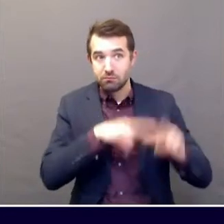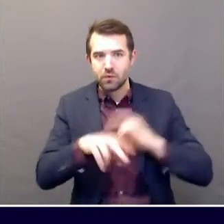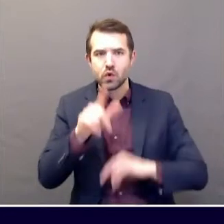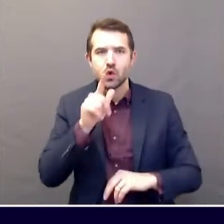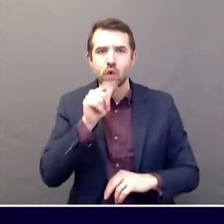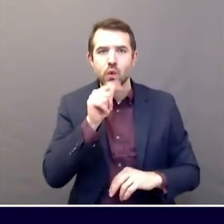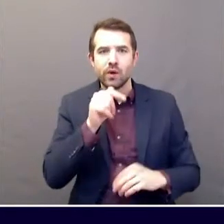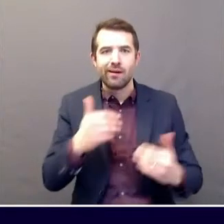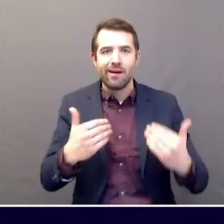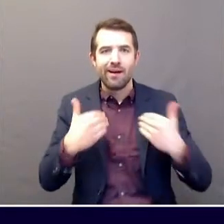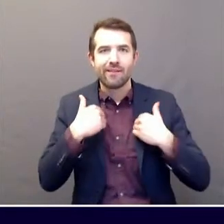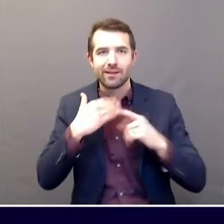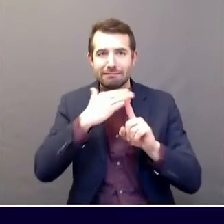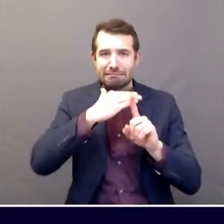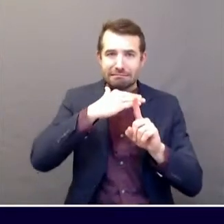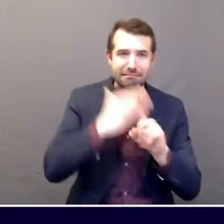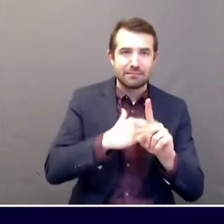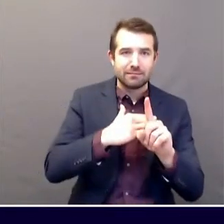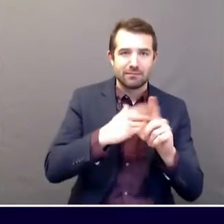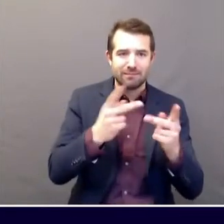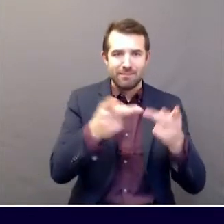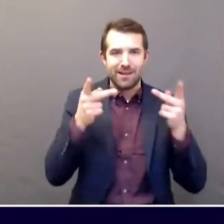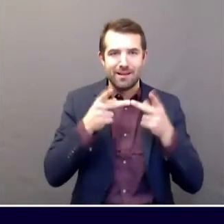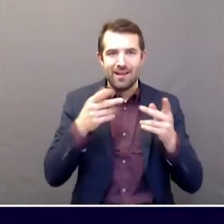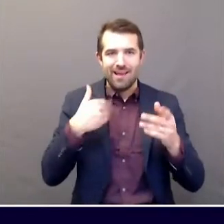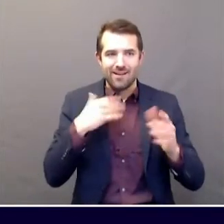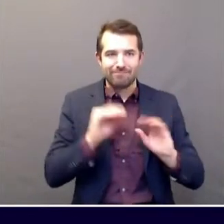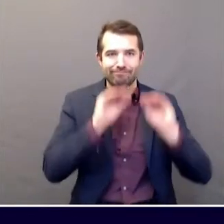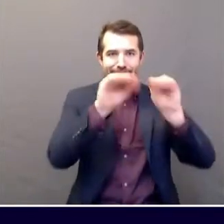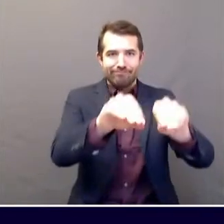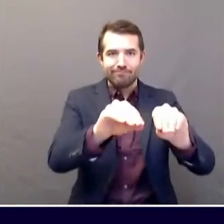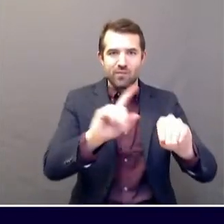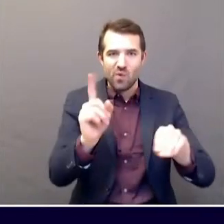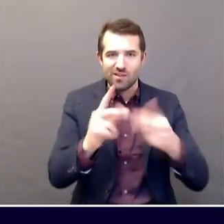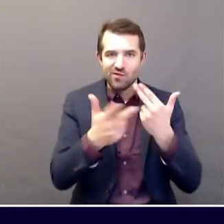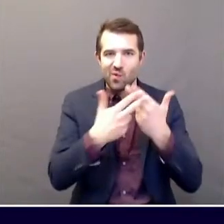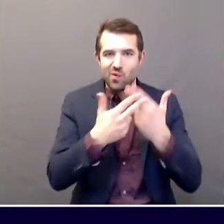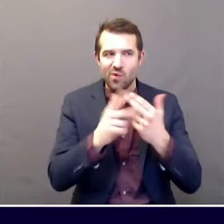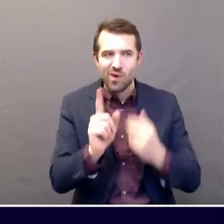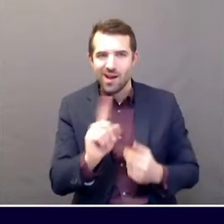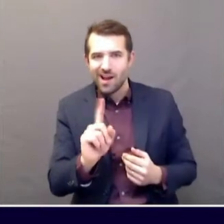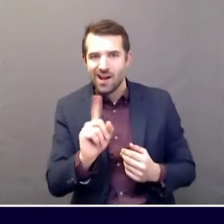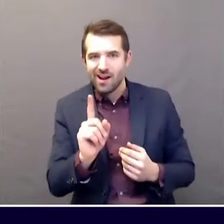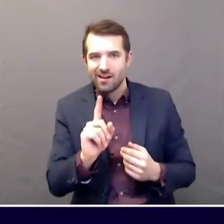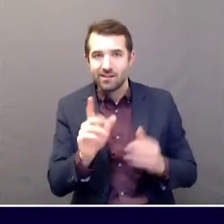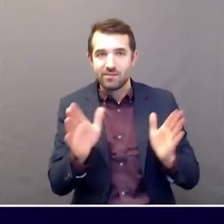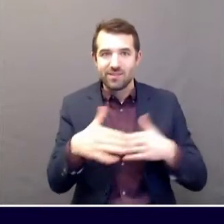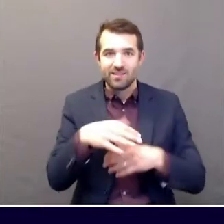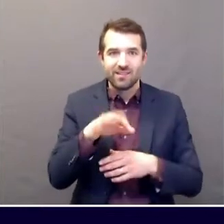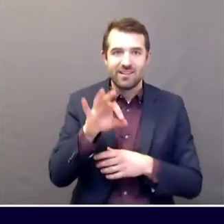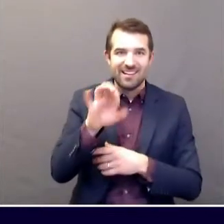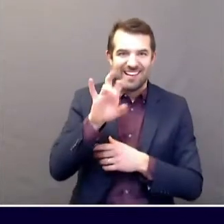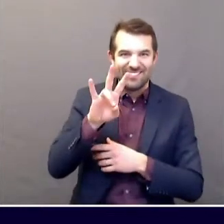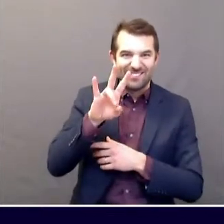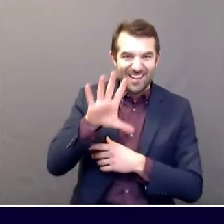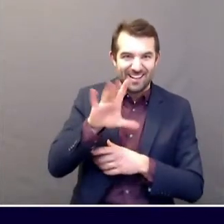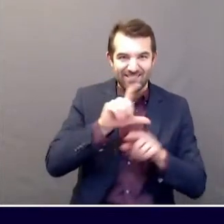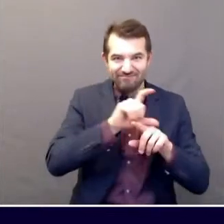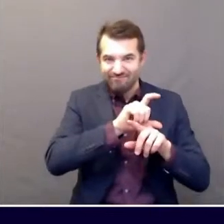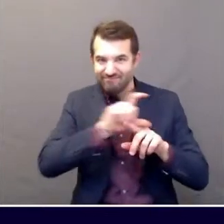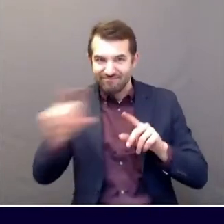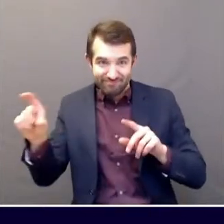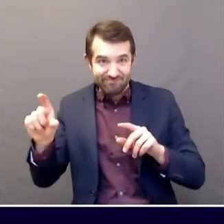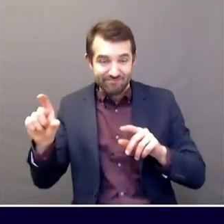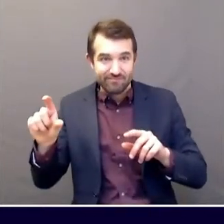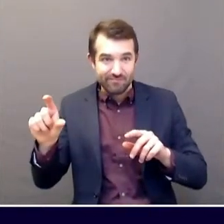can we store this vaccine? And then it comes in cases of 975 doses. You can't just open